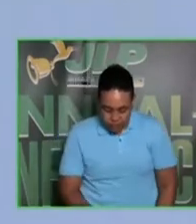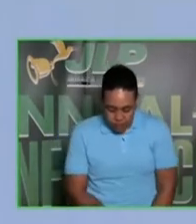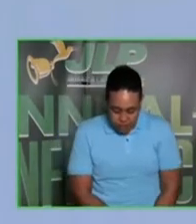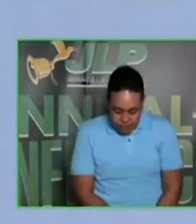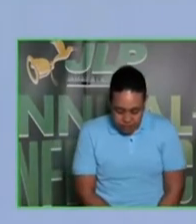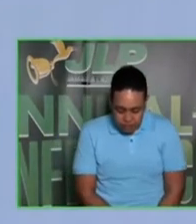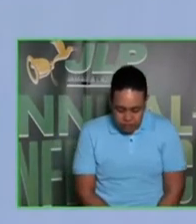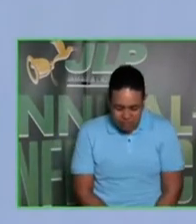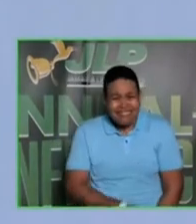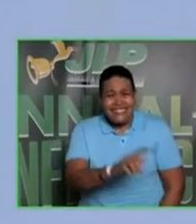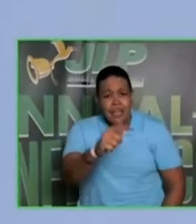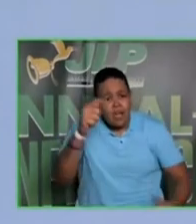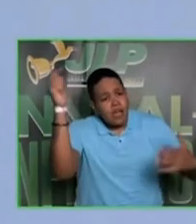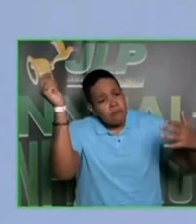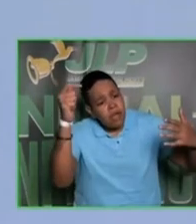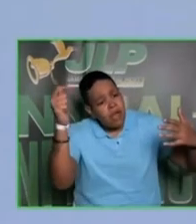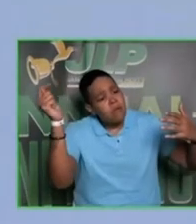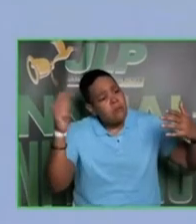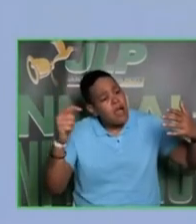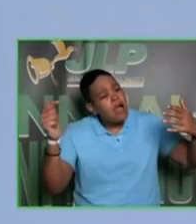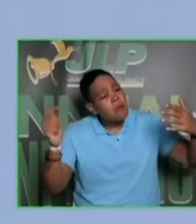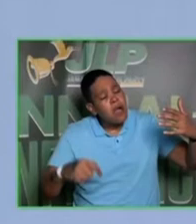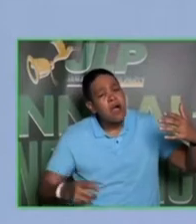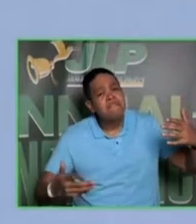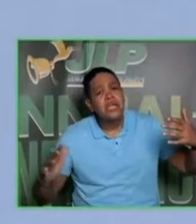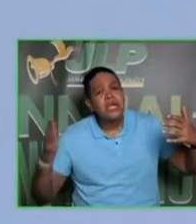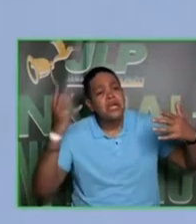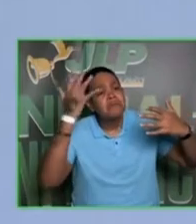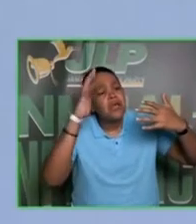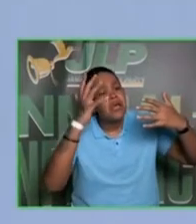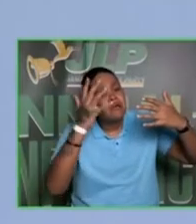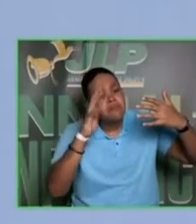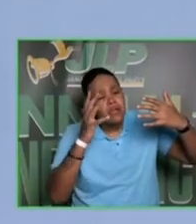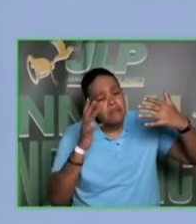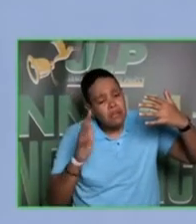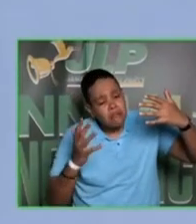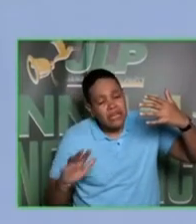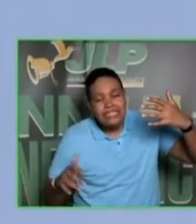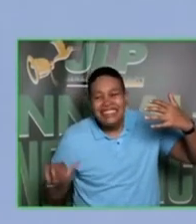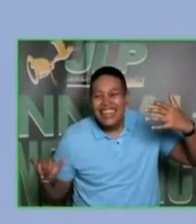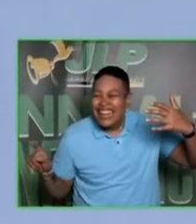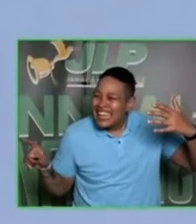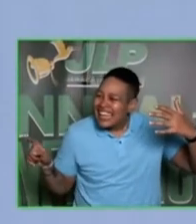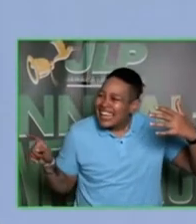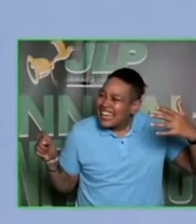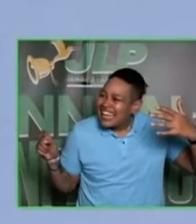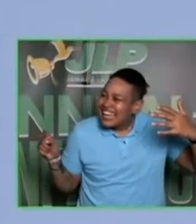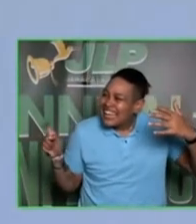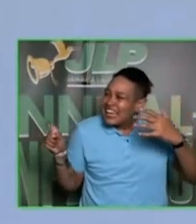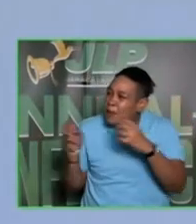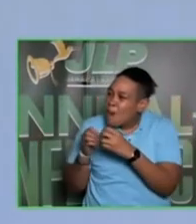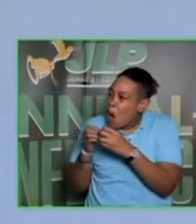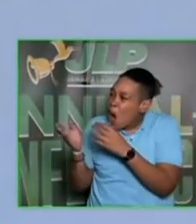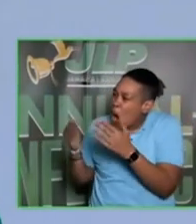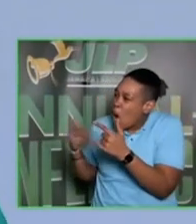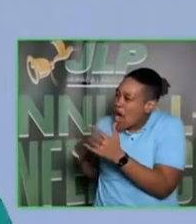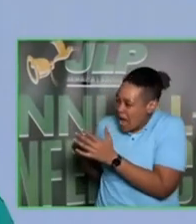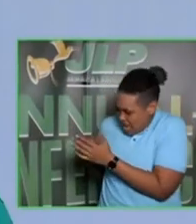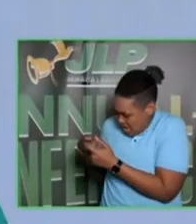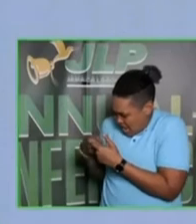While we have done all of that, there is still more that can be done to make electricity more affordable